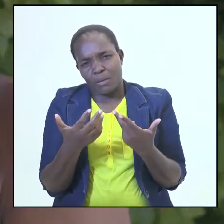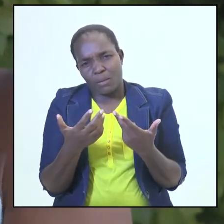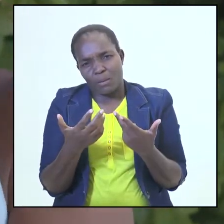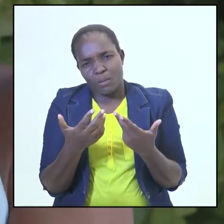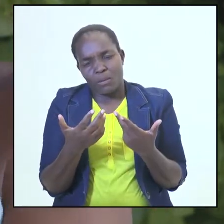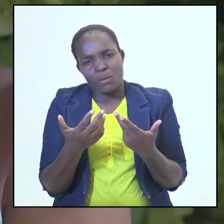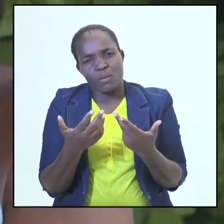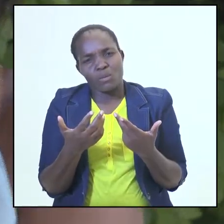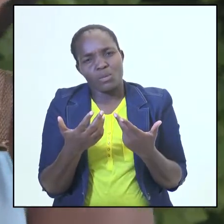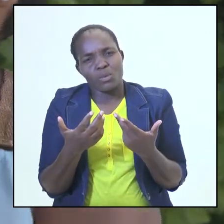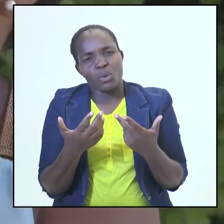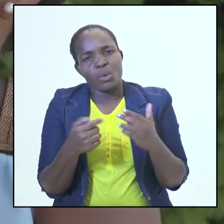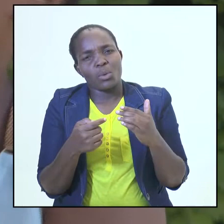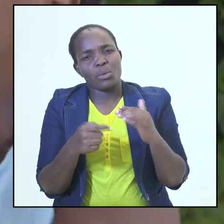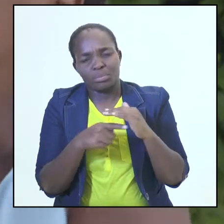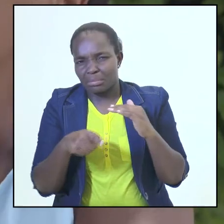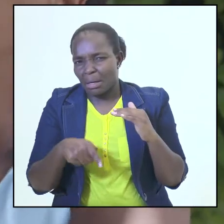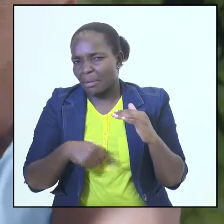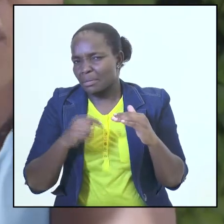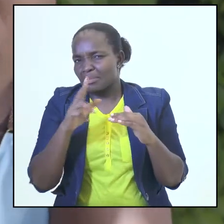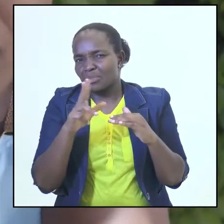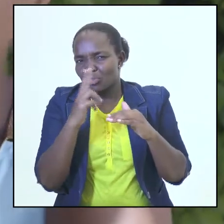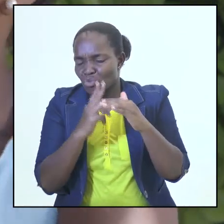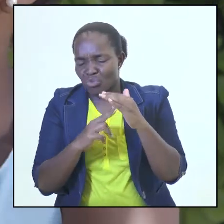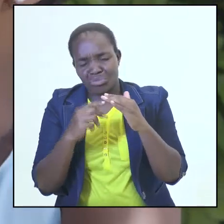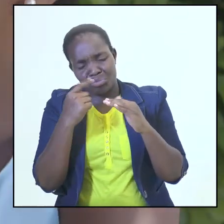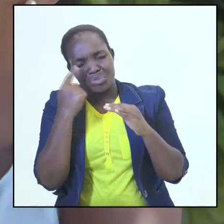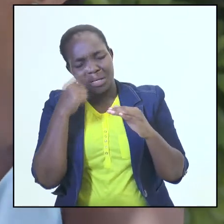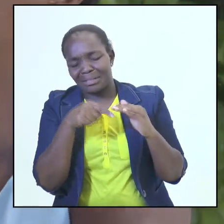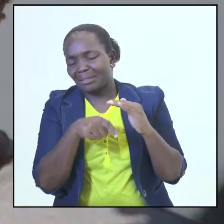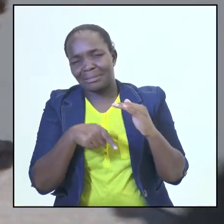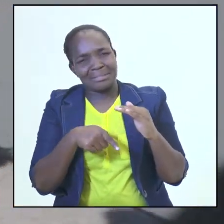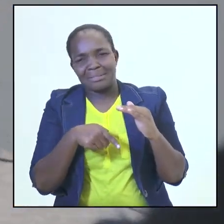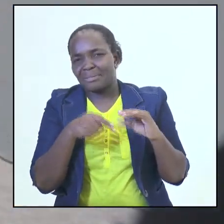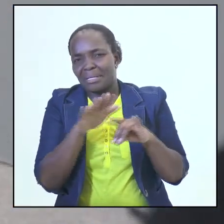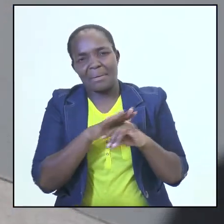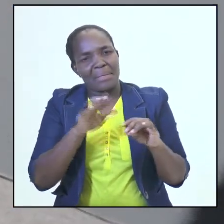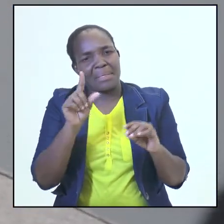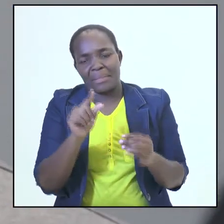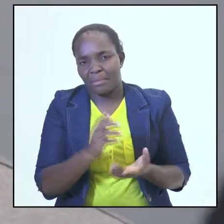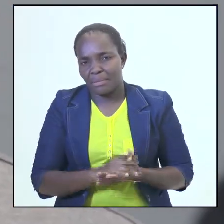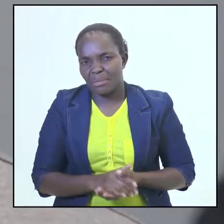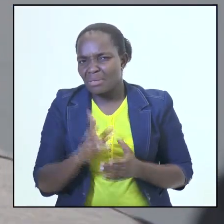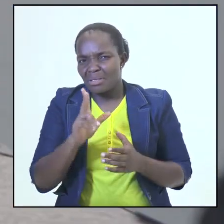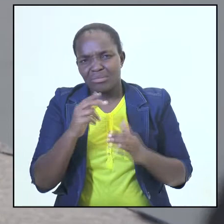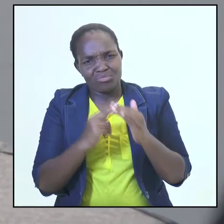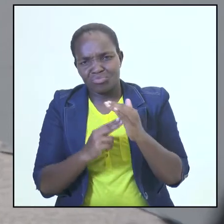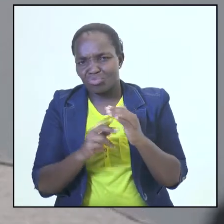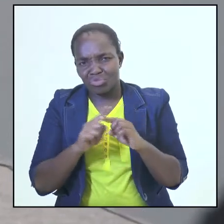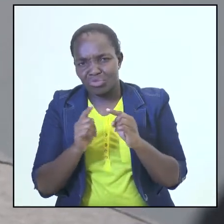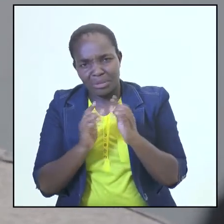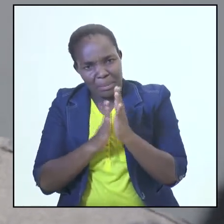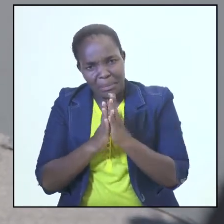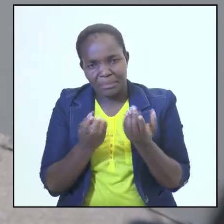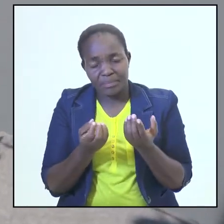known for having wildlife in abundance. I mean, maybe tourism is not all good for conservation. Well, I wouldn't be so quick to judge. Don't forget the